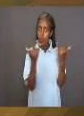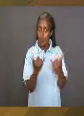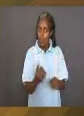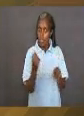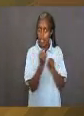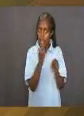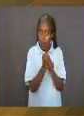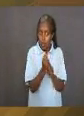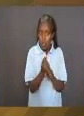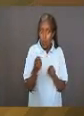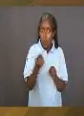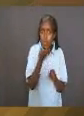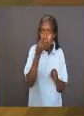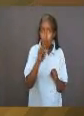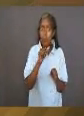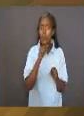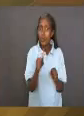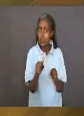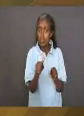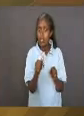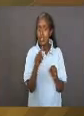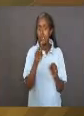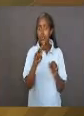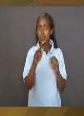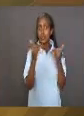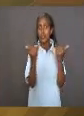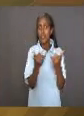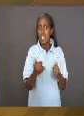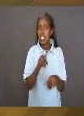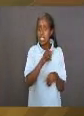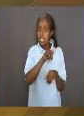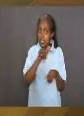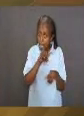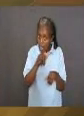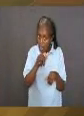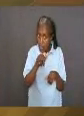out whether or not the two figures are similar?